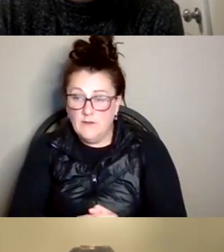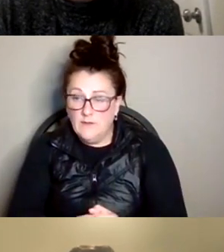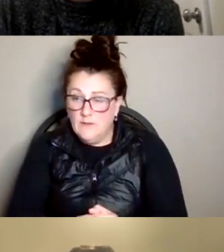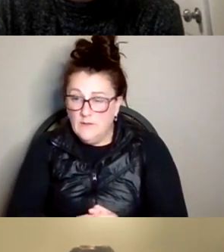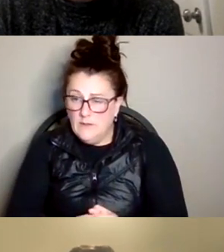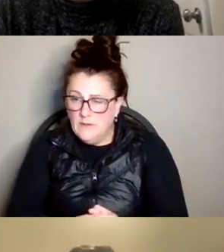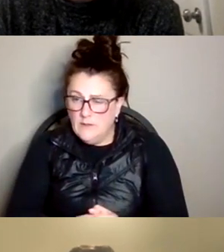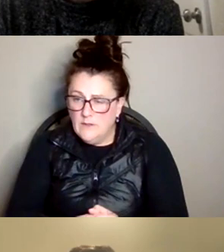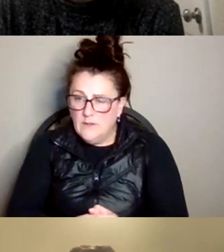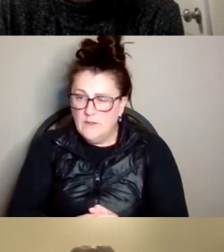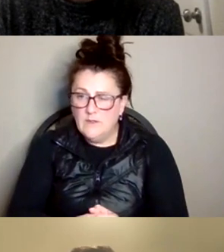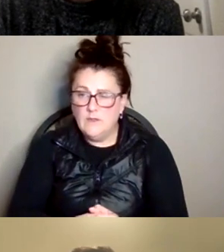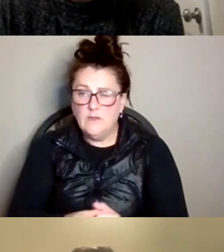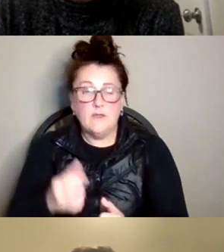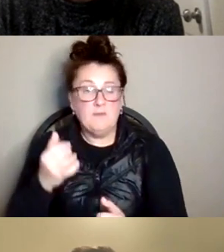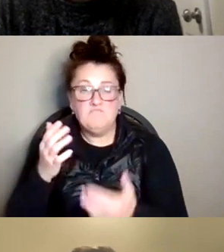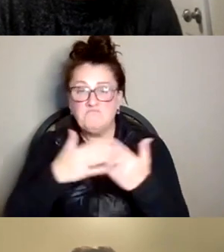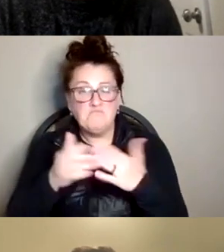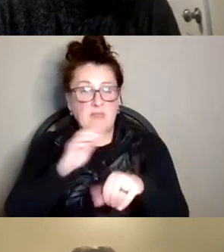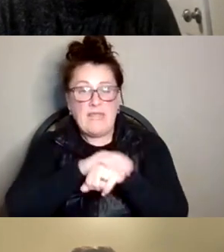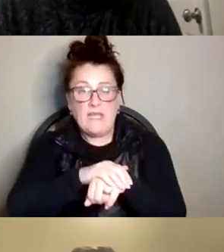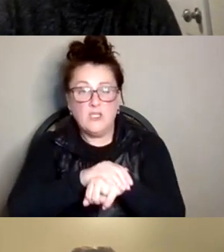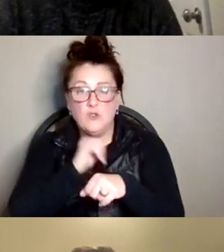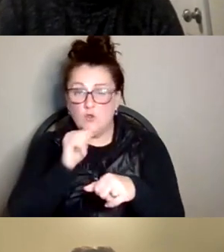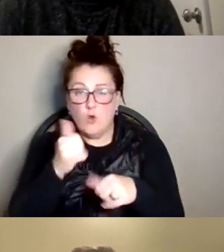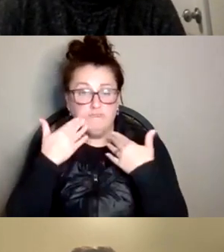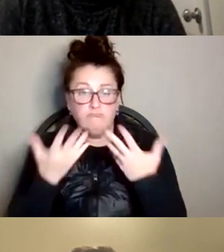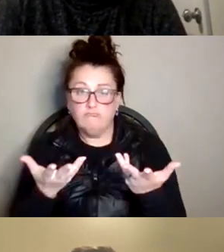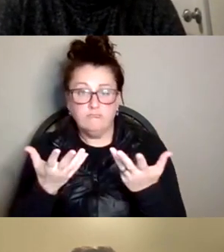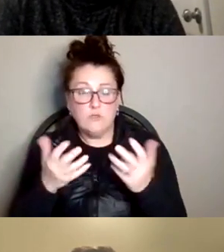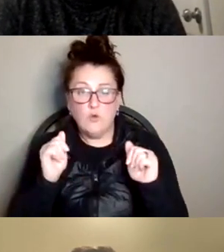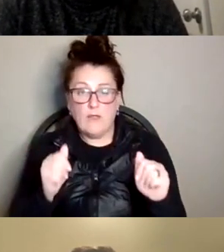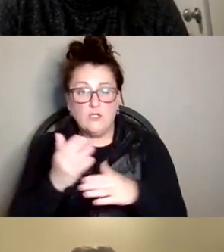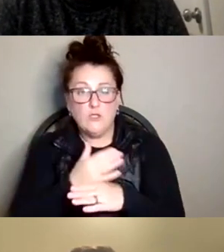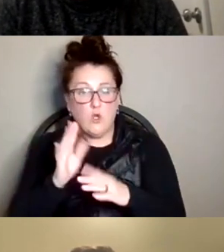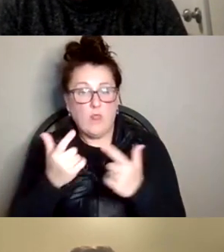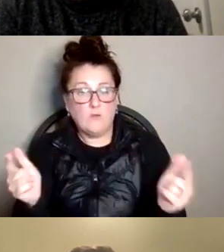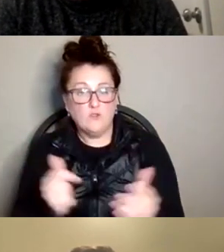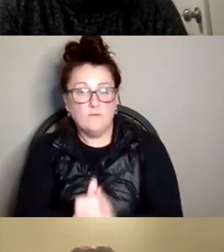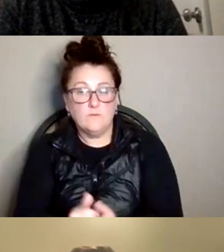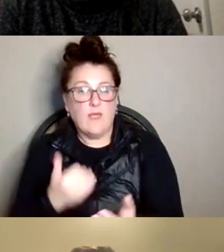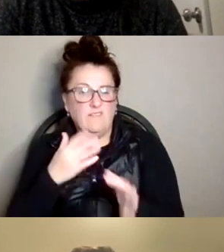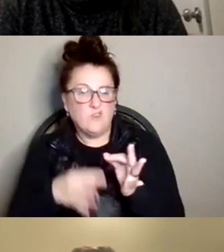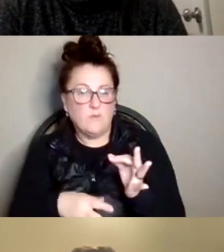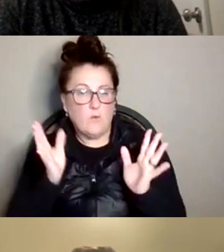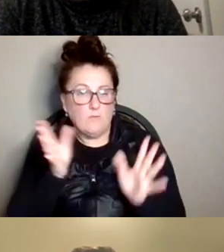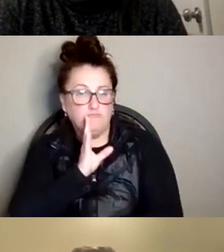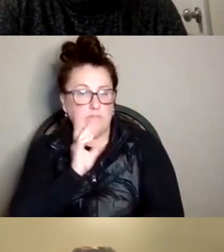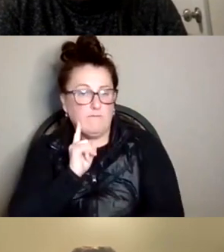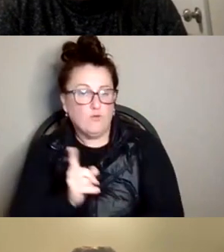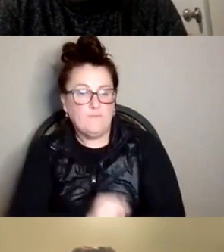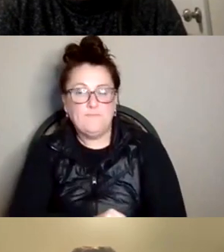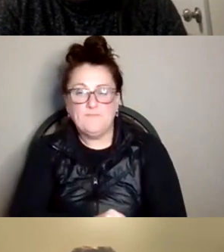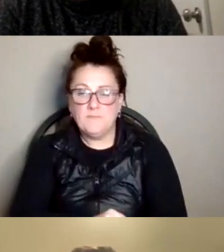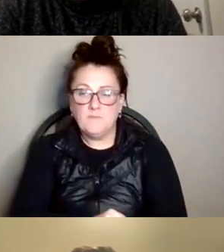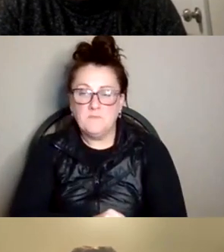English if you're on this channel. So I just want to make sure the interpreters are sharing that too, so we do also hear from individuals who may be using the